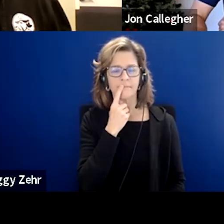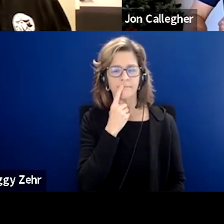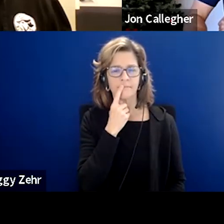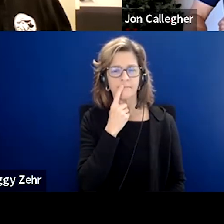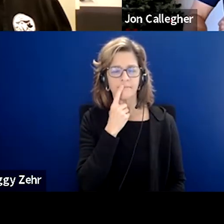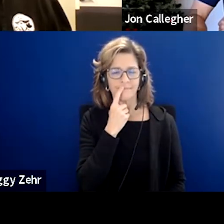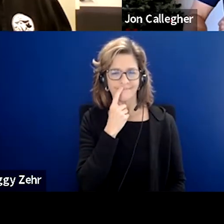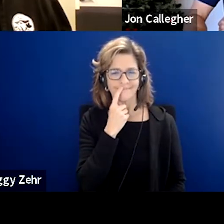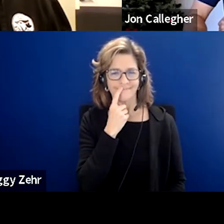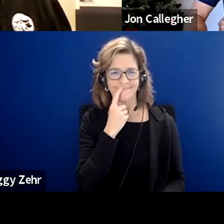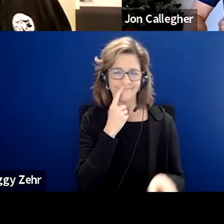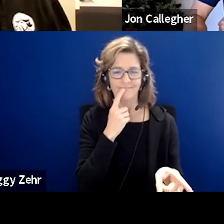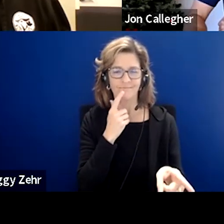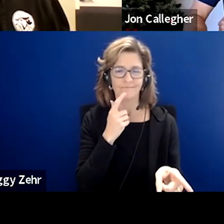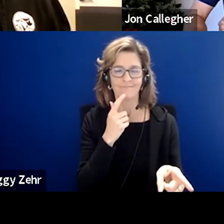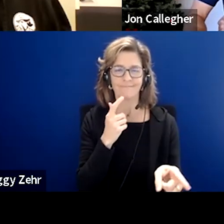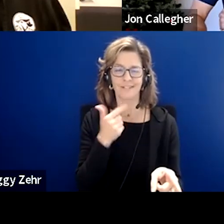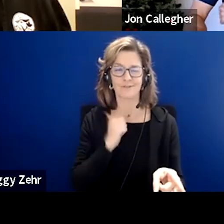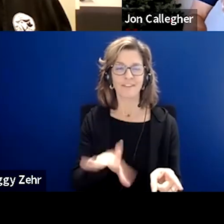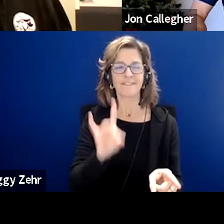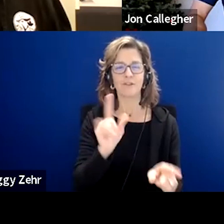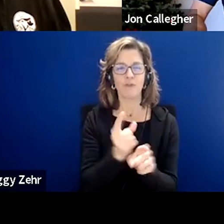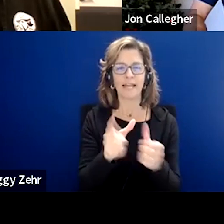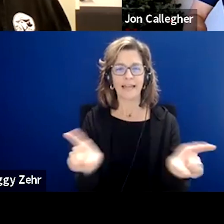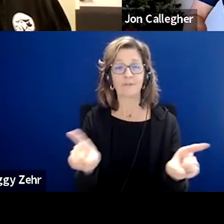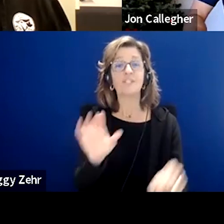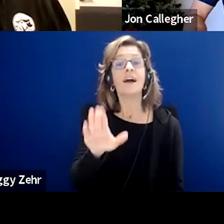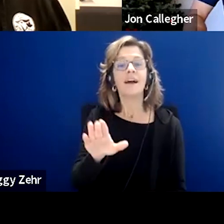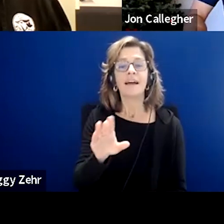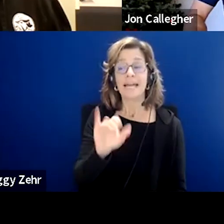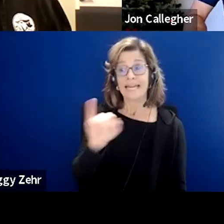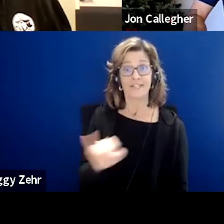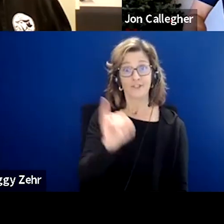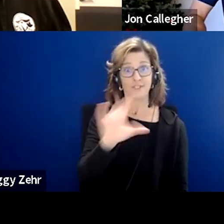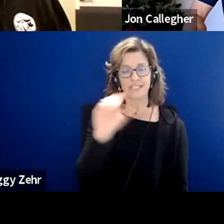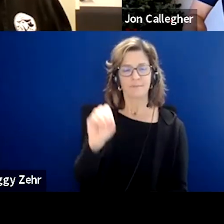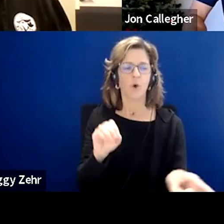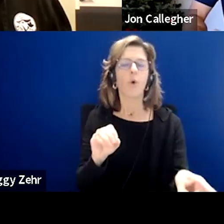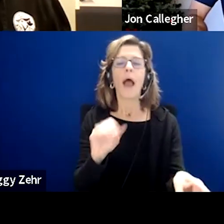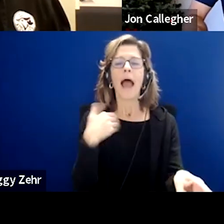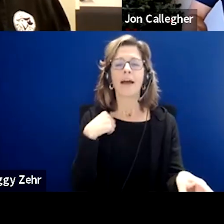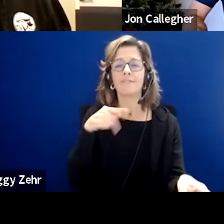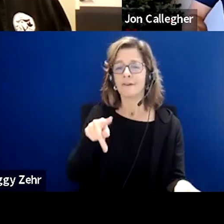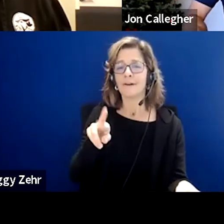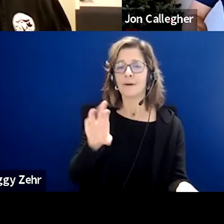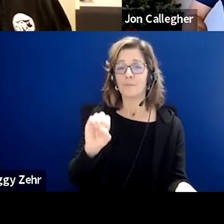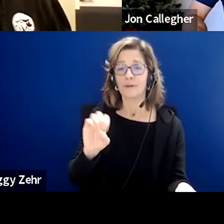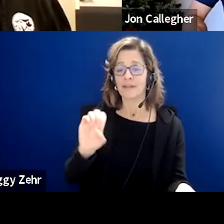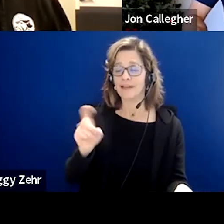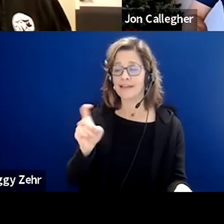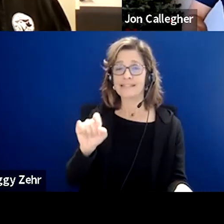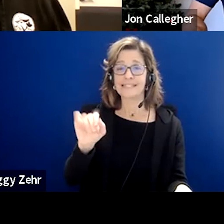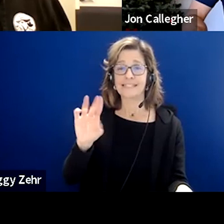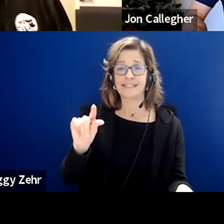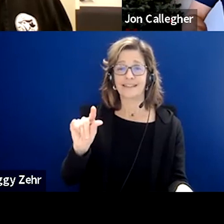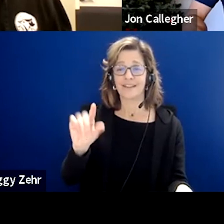this is a, in the language of insurance companies, this is a pre-existing condition, right? You come into the space,